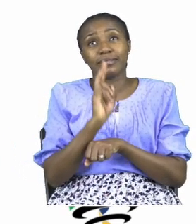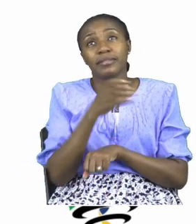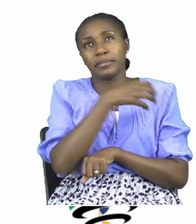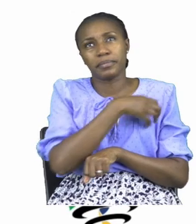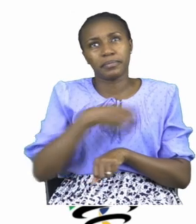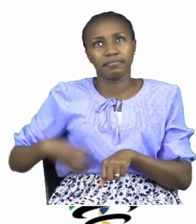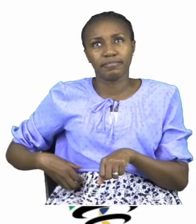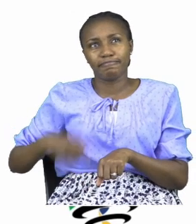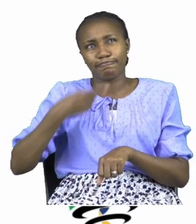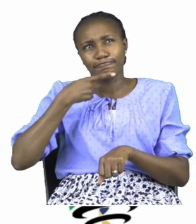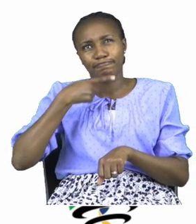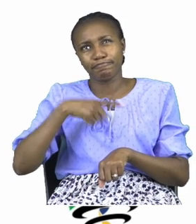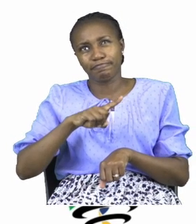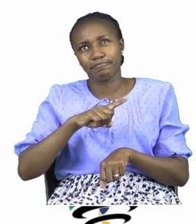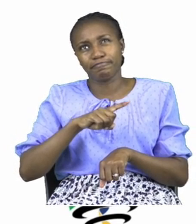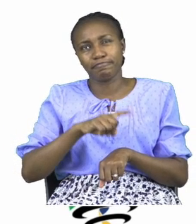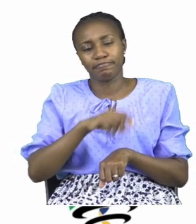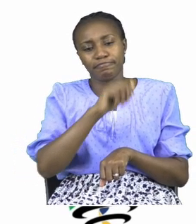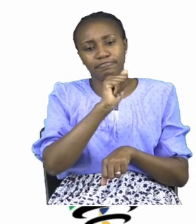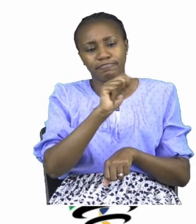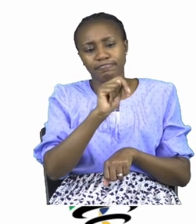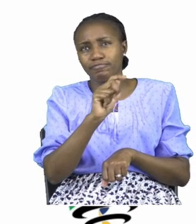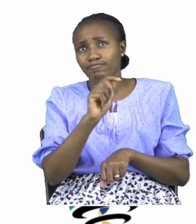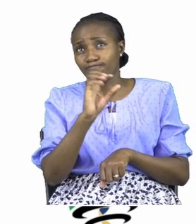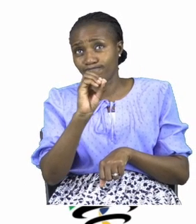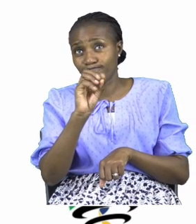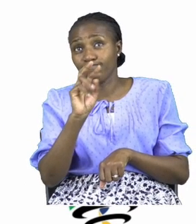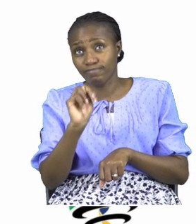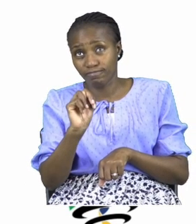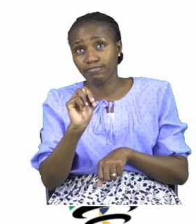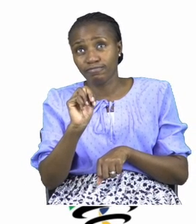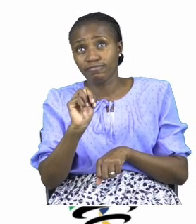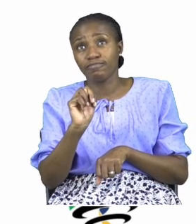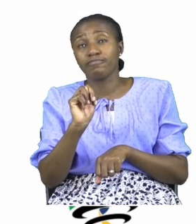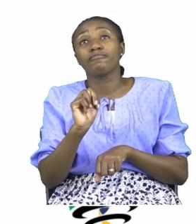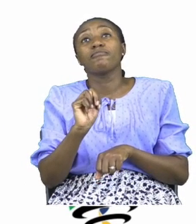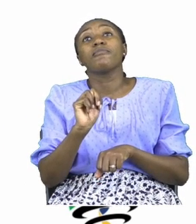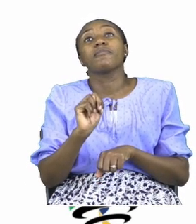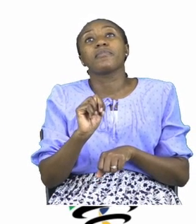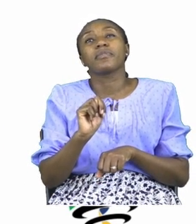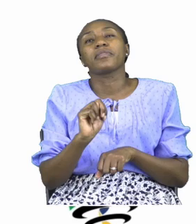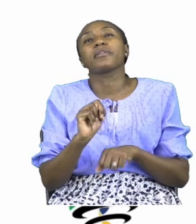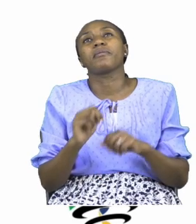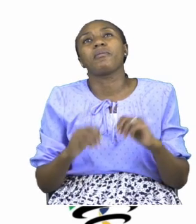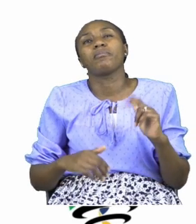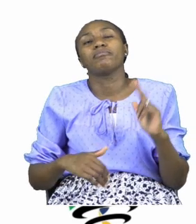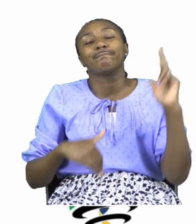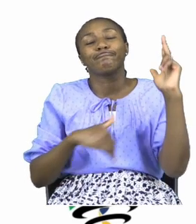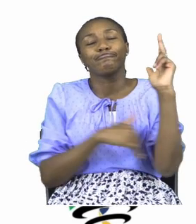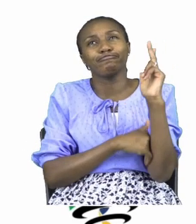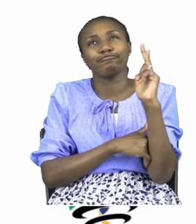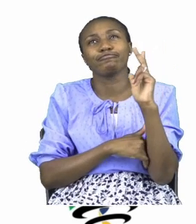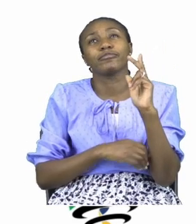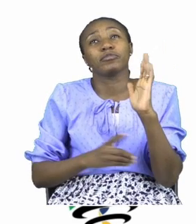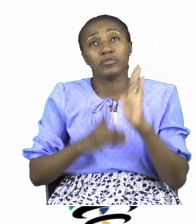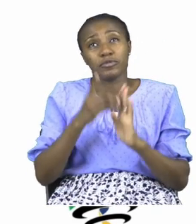Master Anton Jacobi, and my development officer is Master Abraham Sonwabeb.